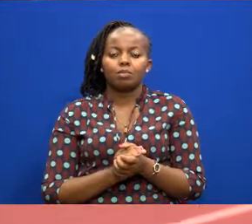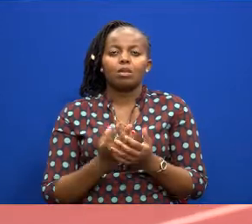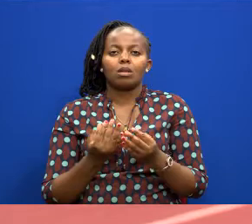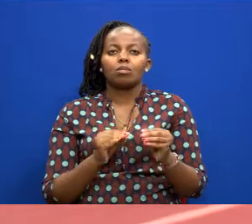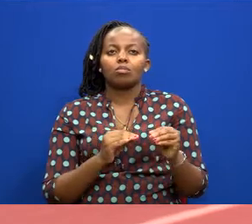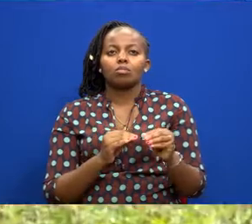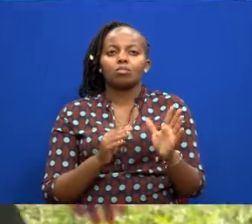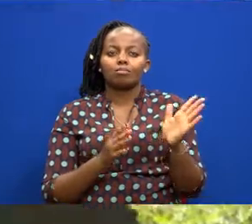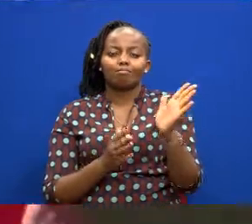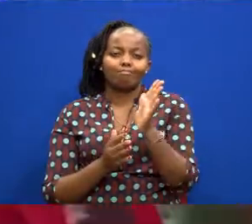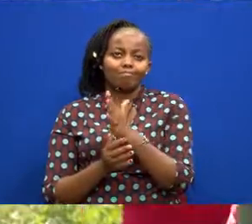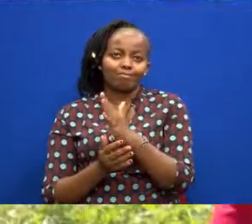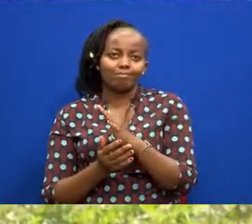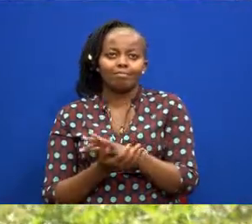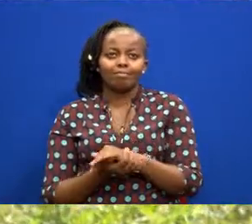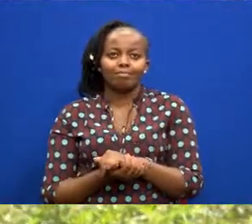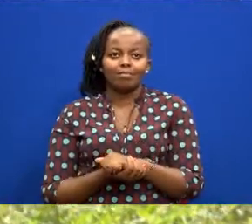We're moving back.